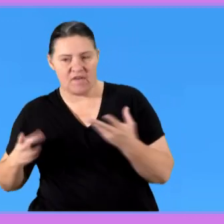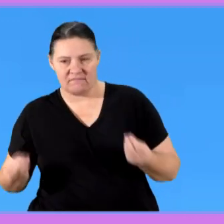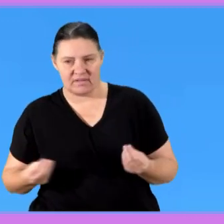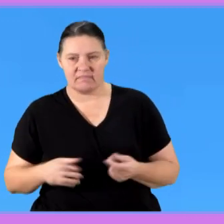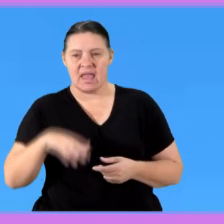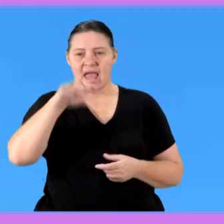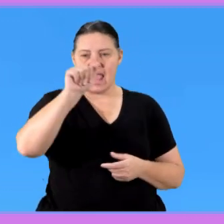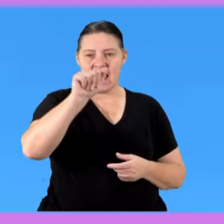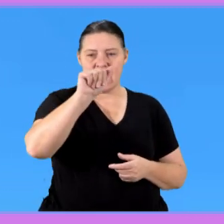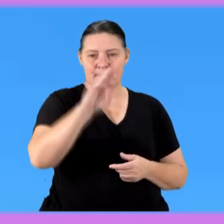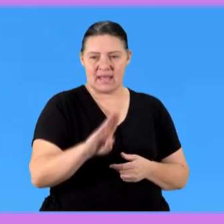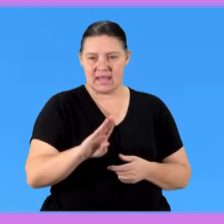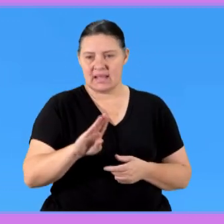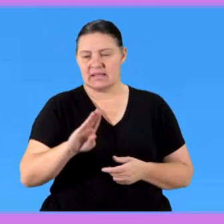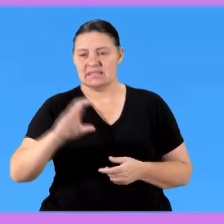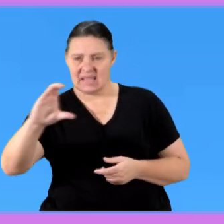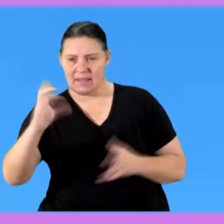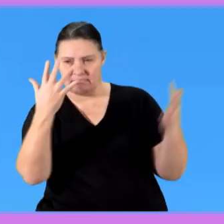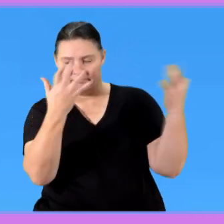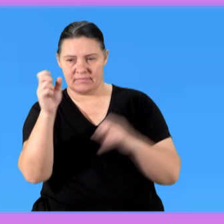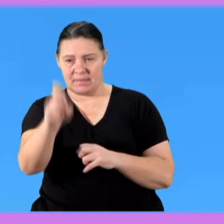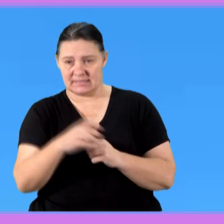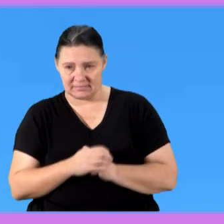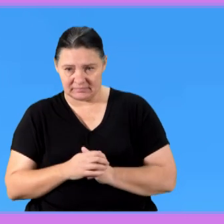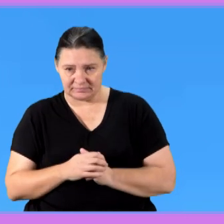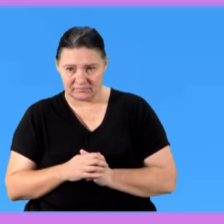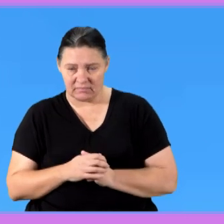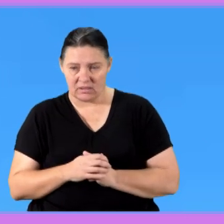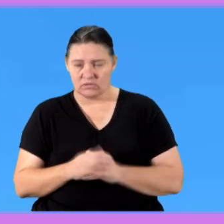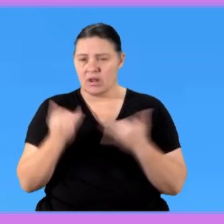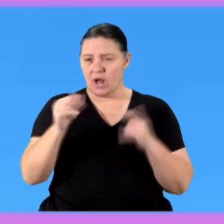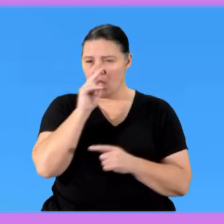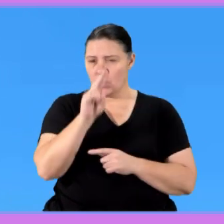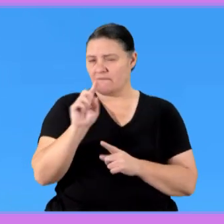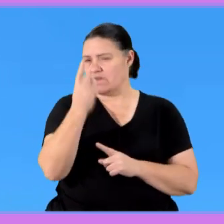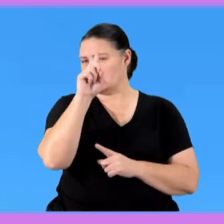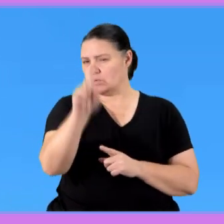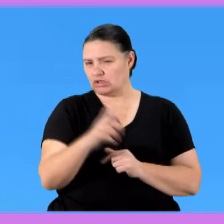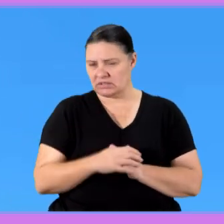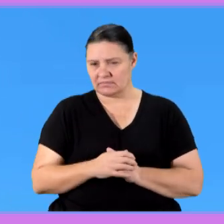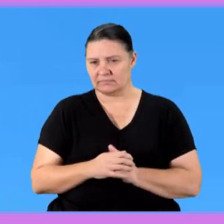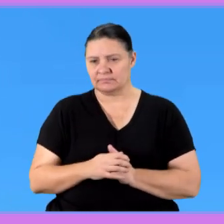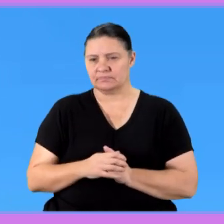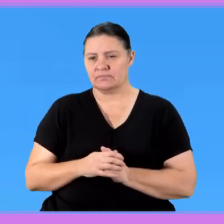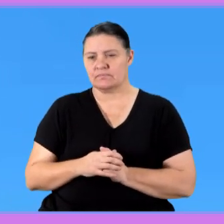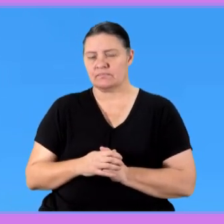we have A, B, and C that we need to calculate. Okay, so let's look at our first question.